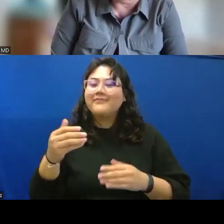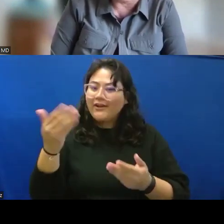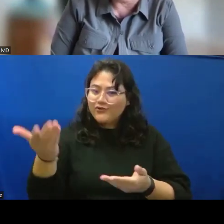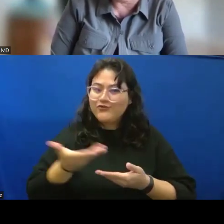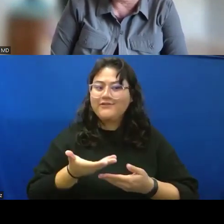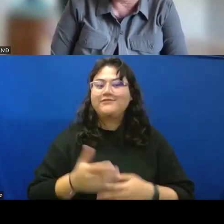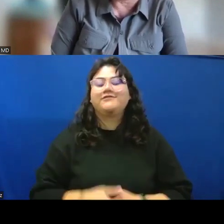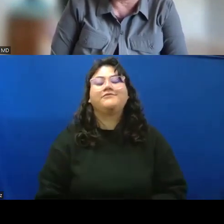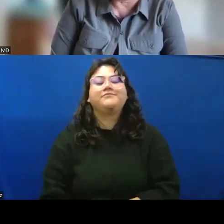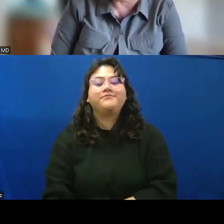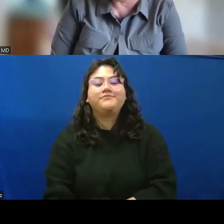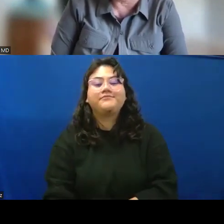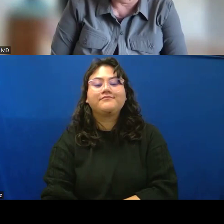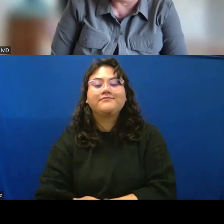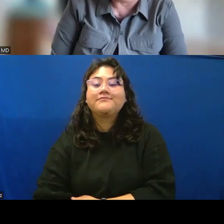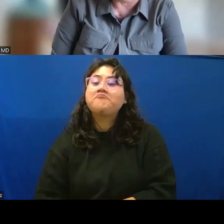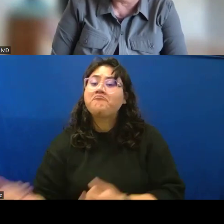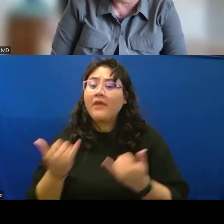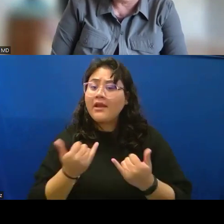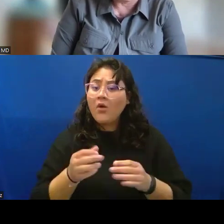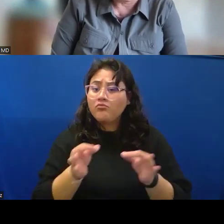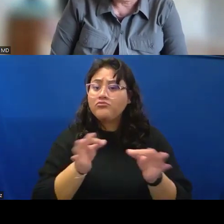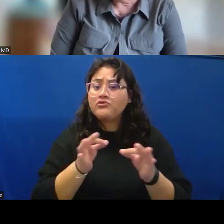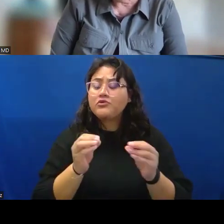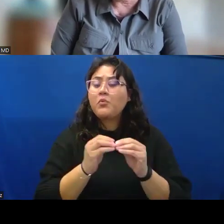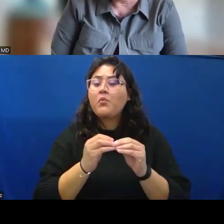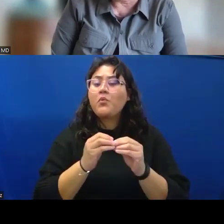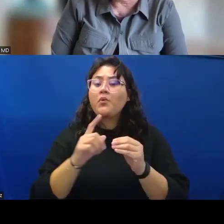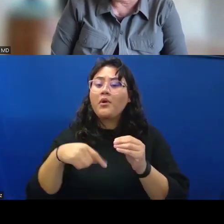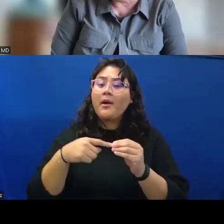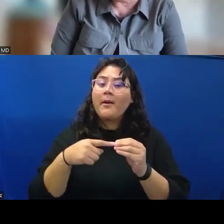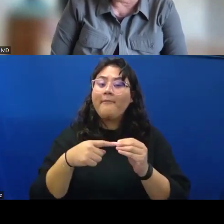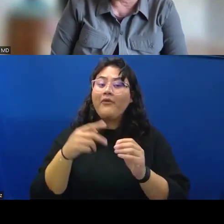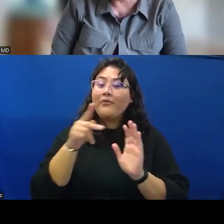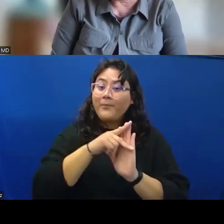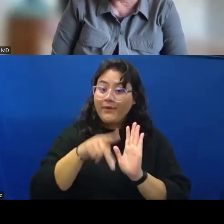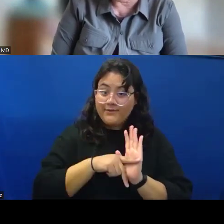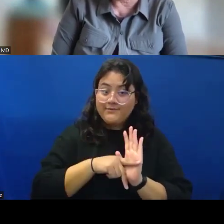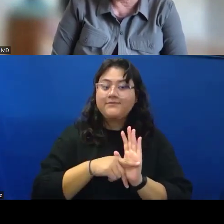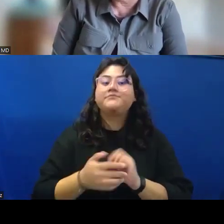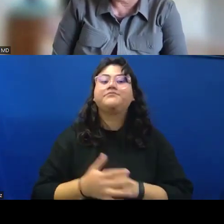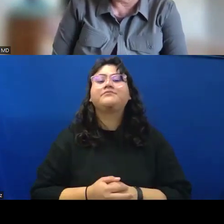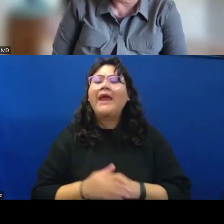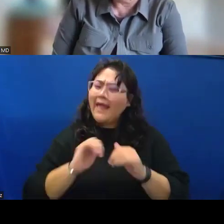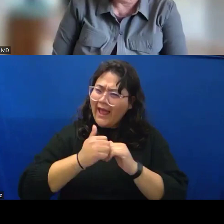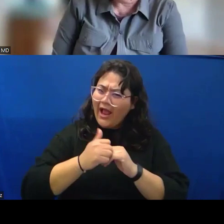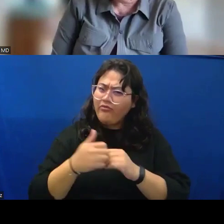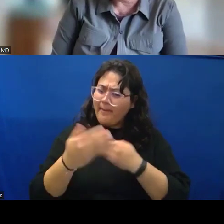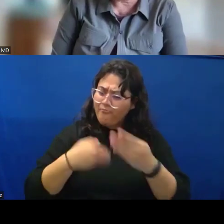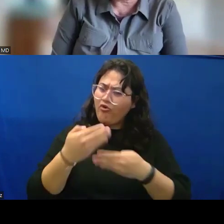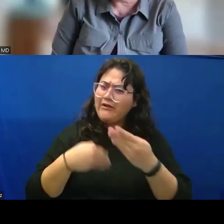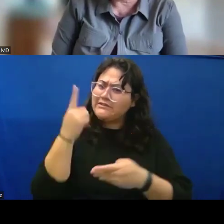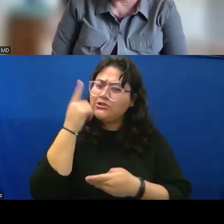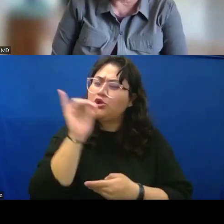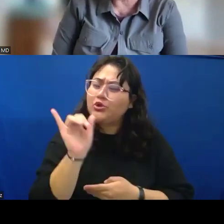bit about the organization that created the policy and a little bit about the process of policymaking. And I'll